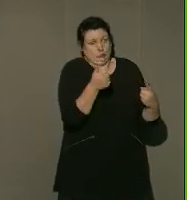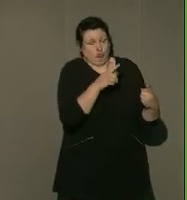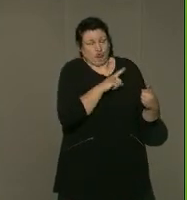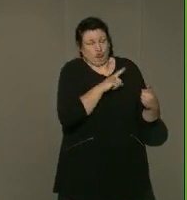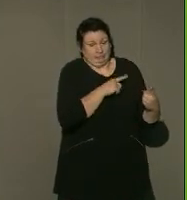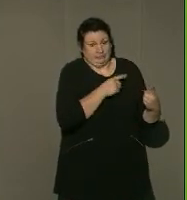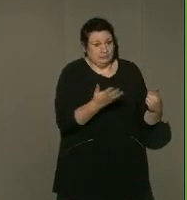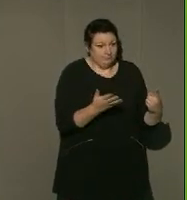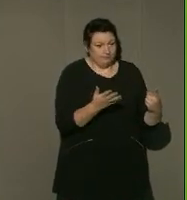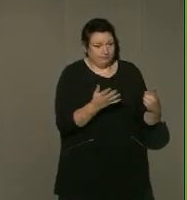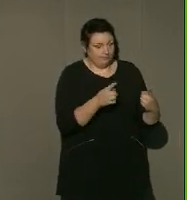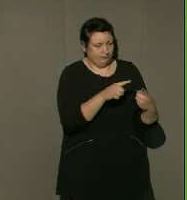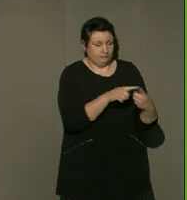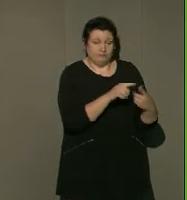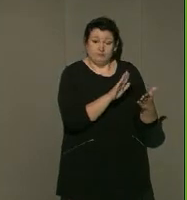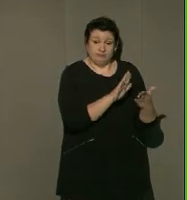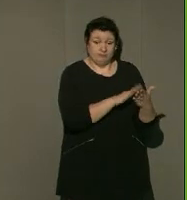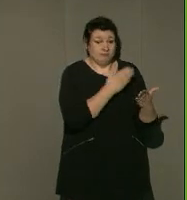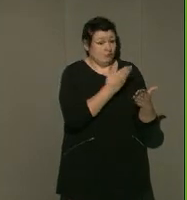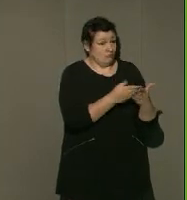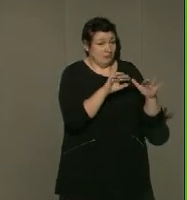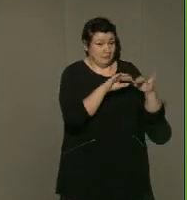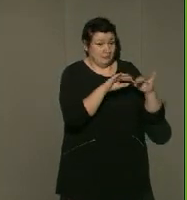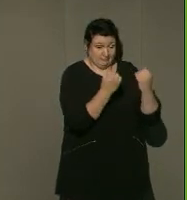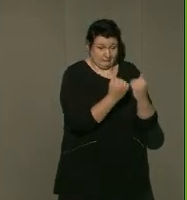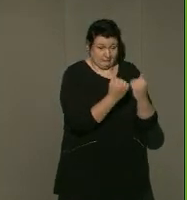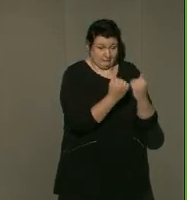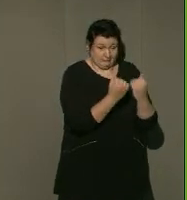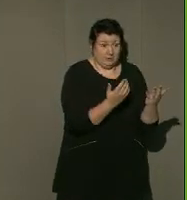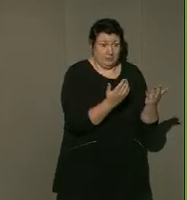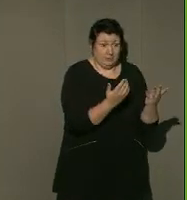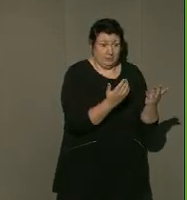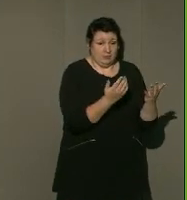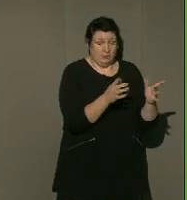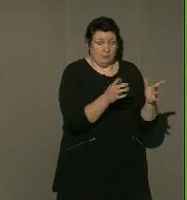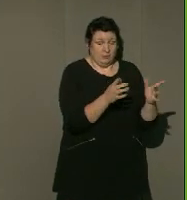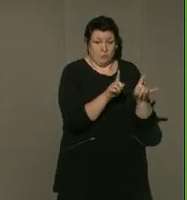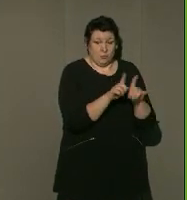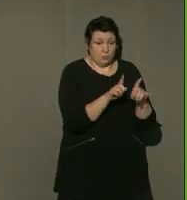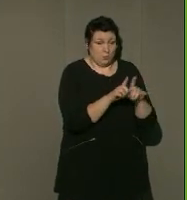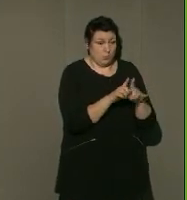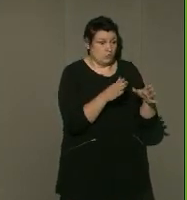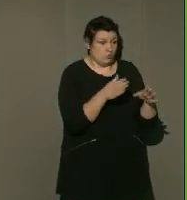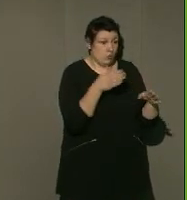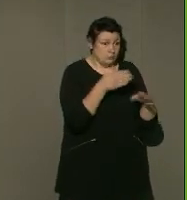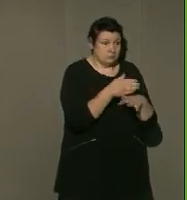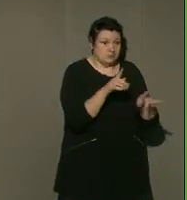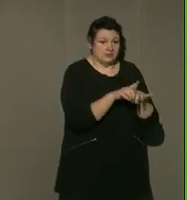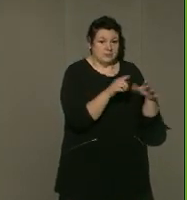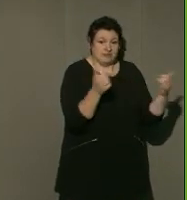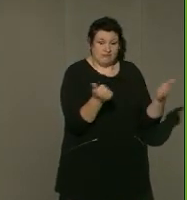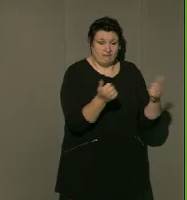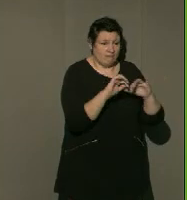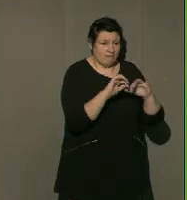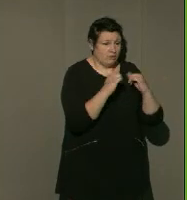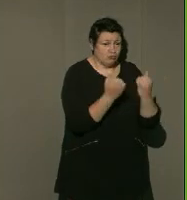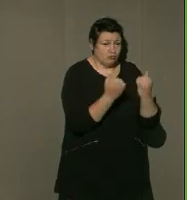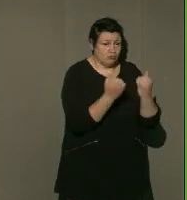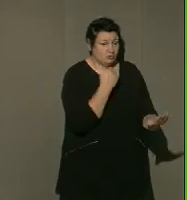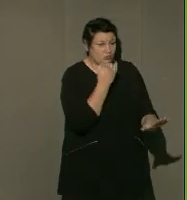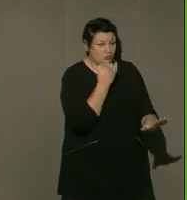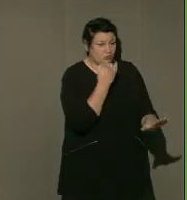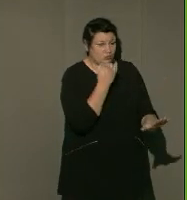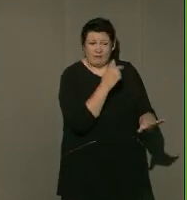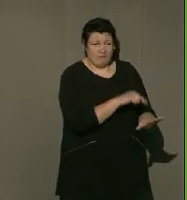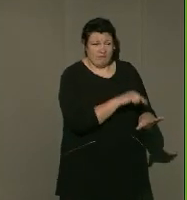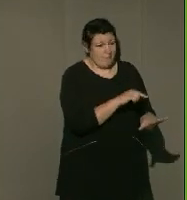It's simply that the transition team and its task and finish groups have not had time to finish